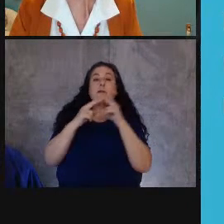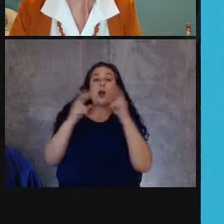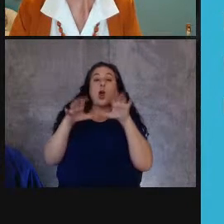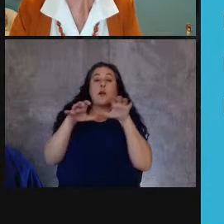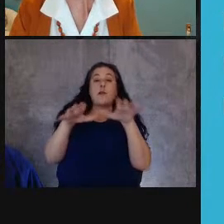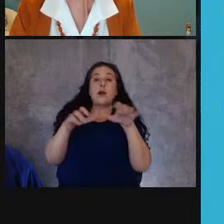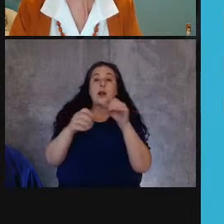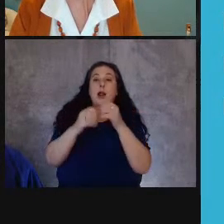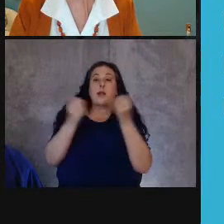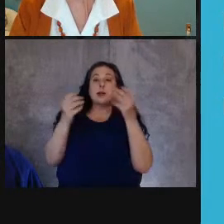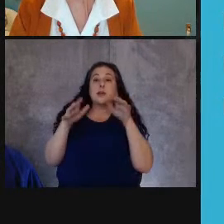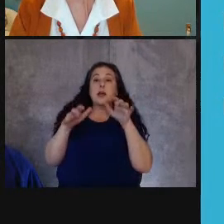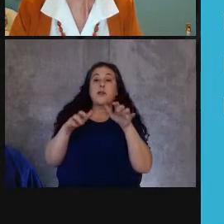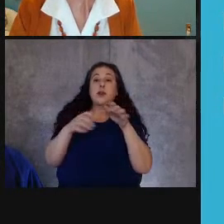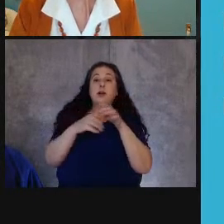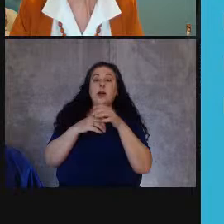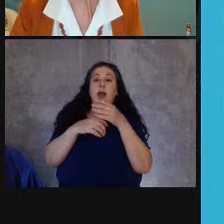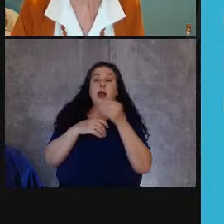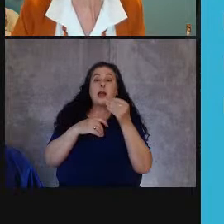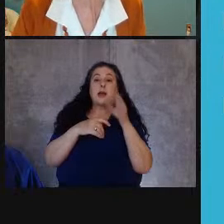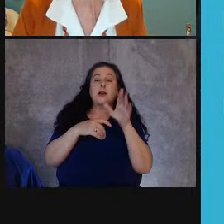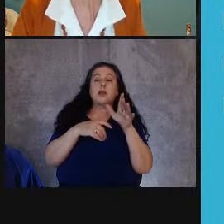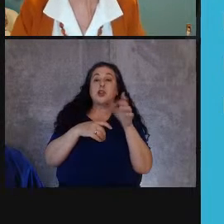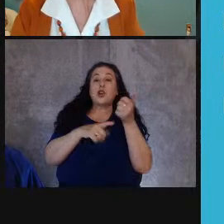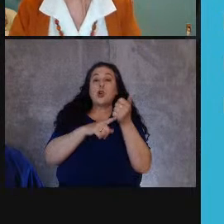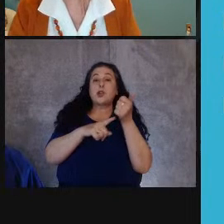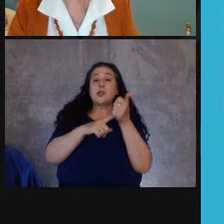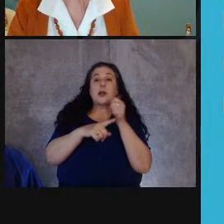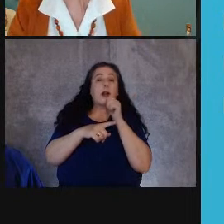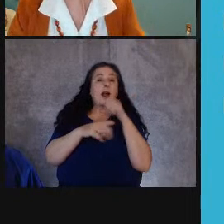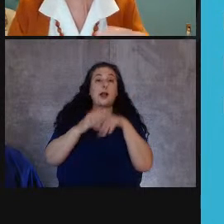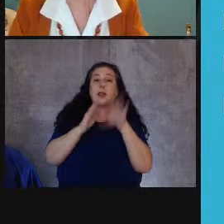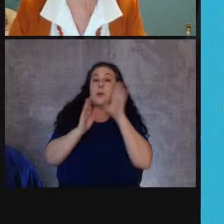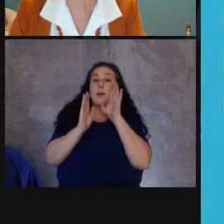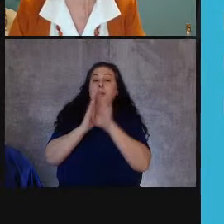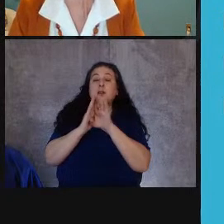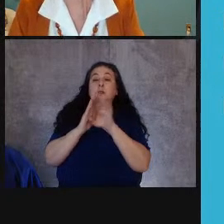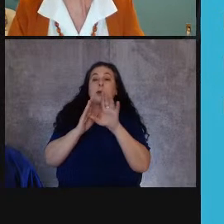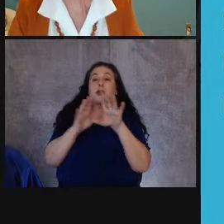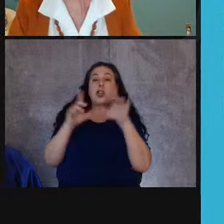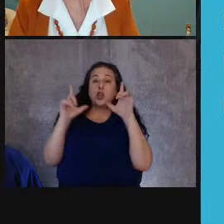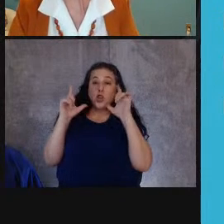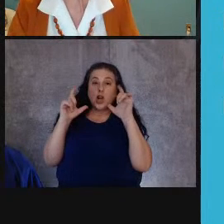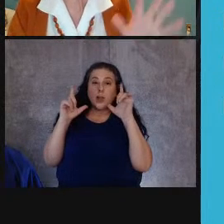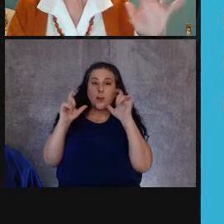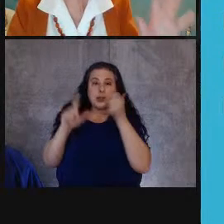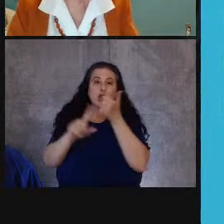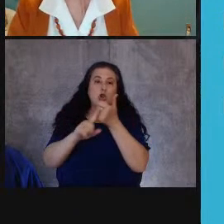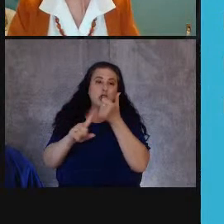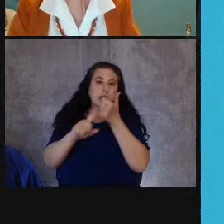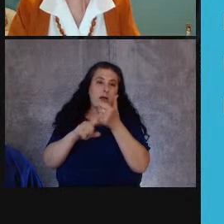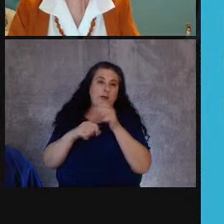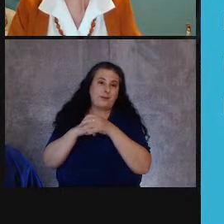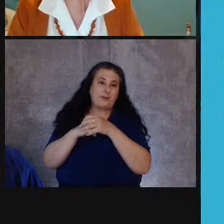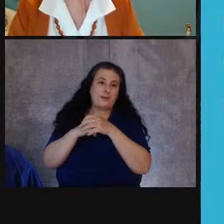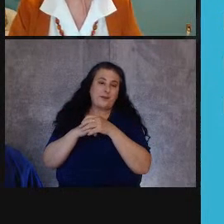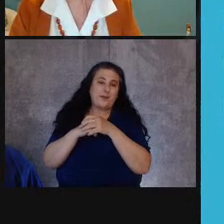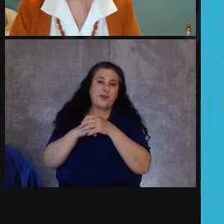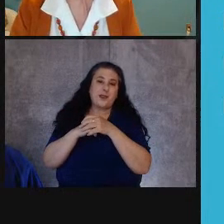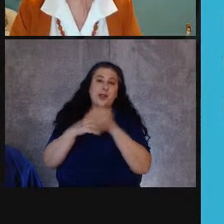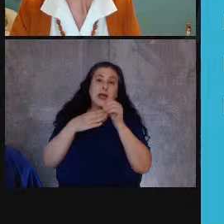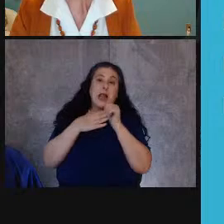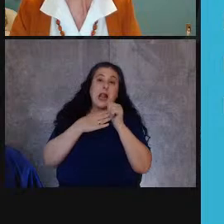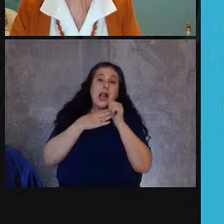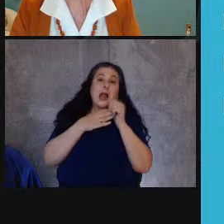lot of these activities, and she herself is not in this picture, but she took this picture. So as well as leading